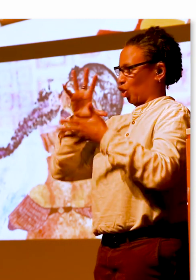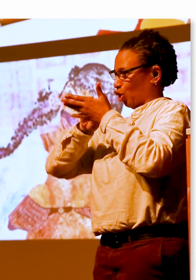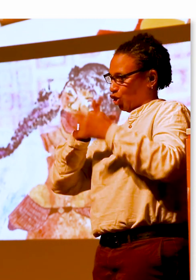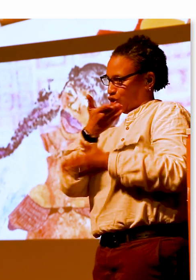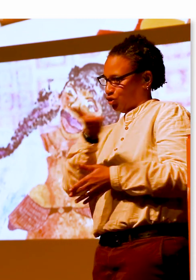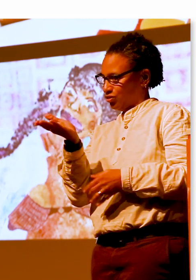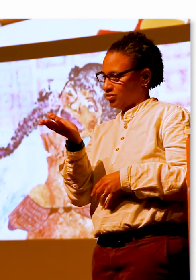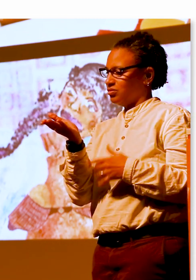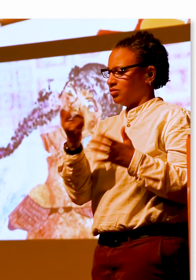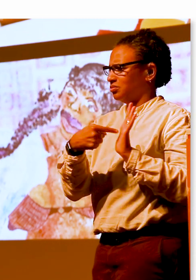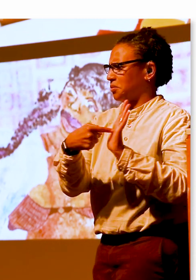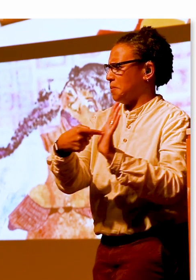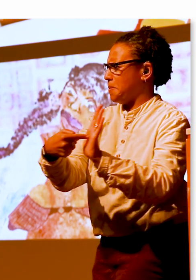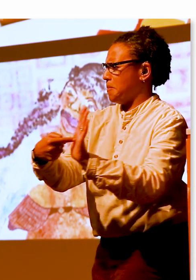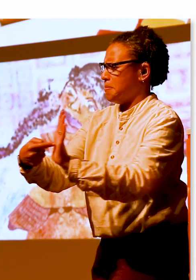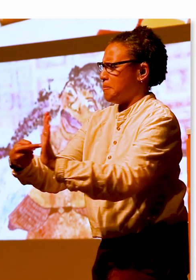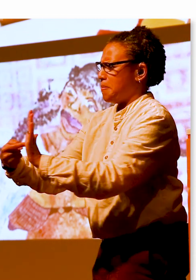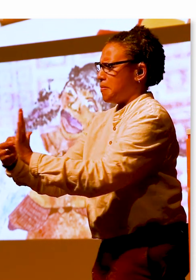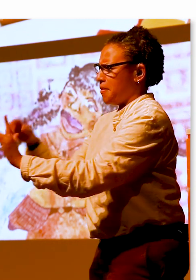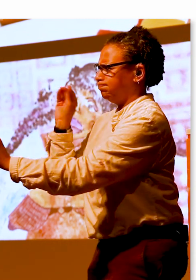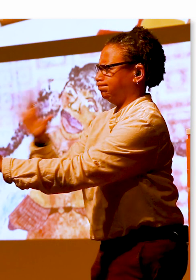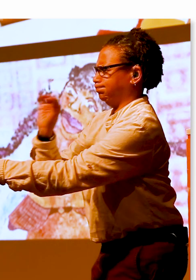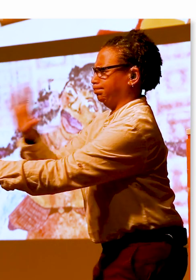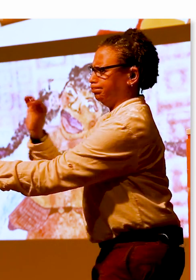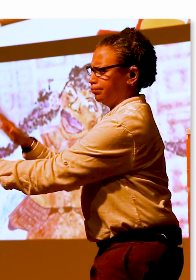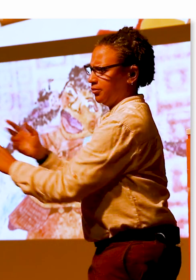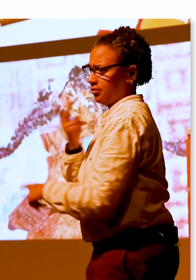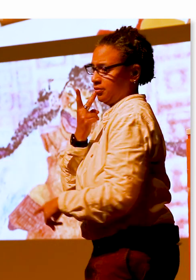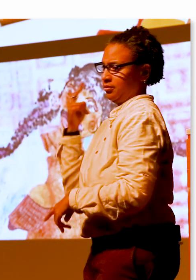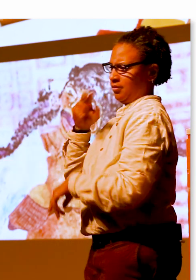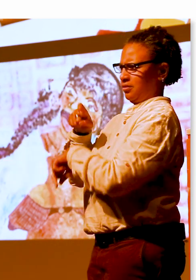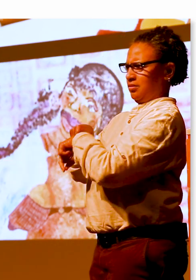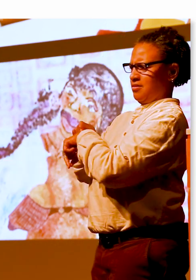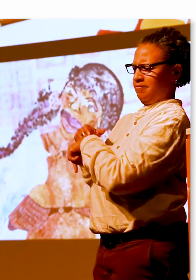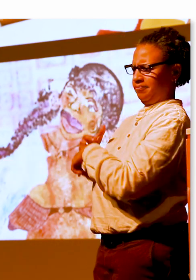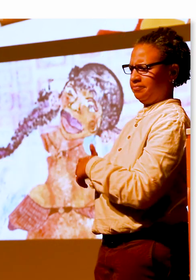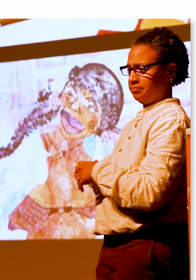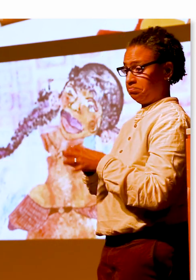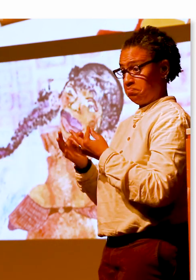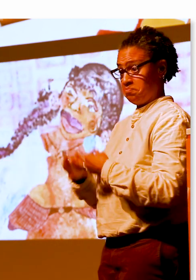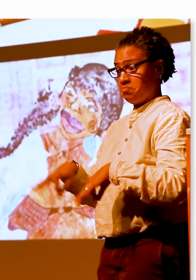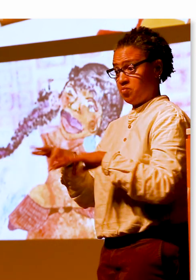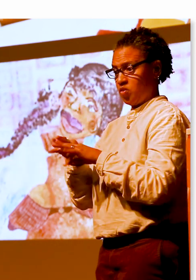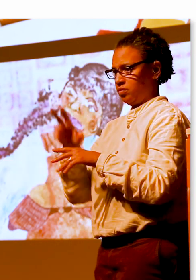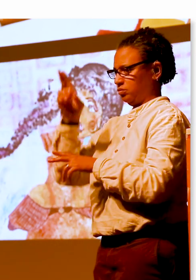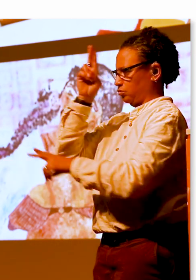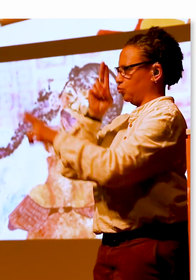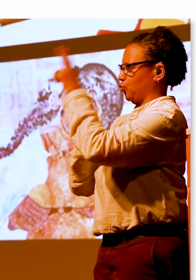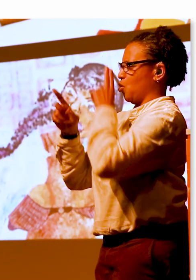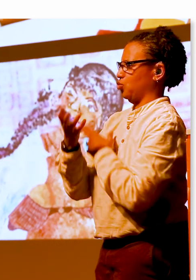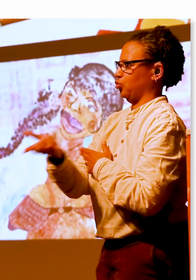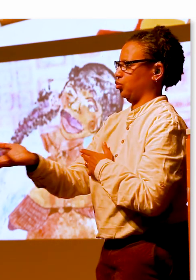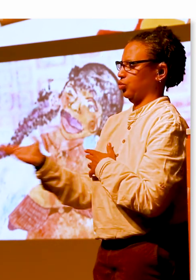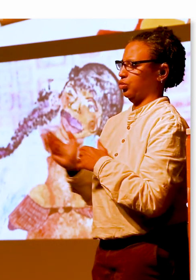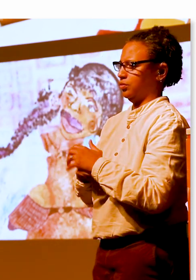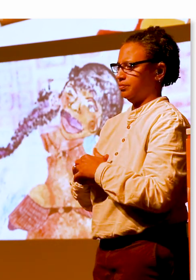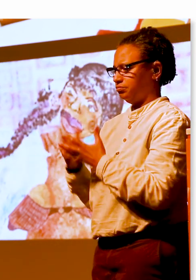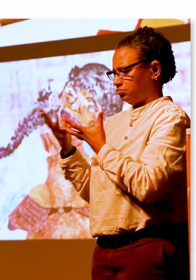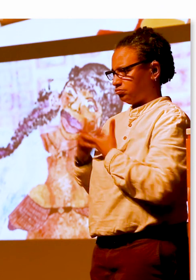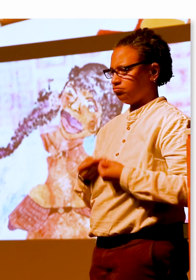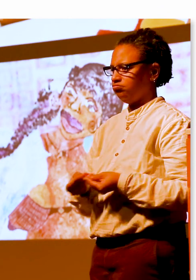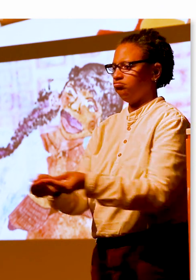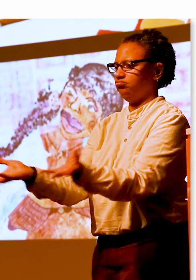at that time, I think what was most important was paying tribute to the knowledge that had already been instilled in me, because it